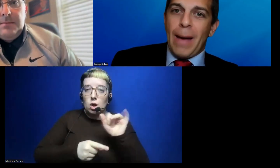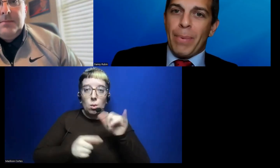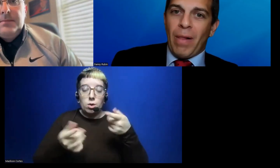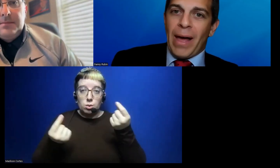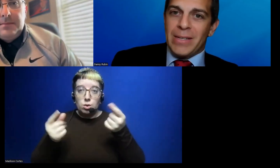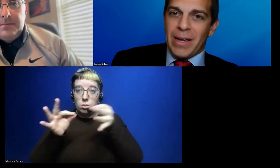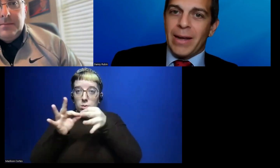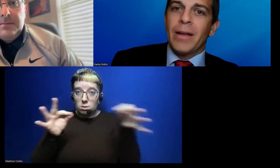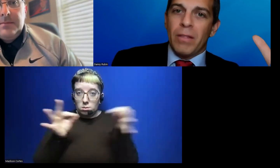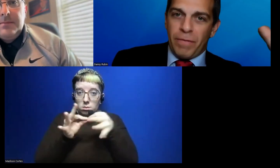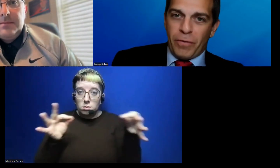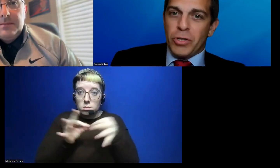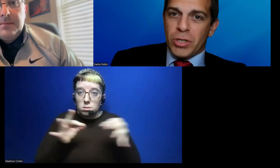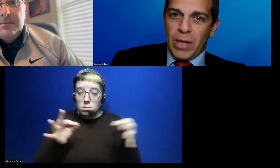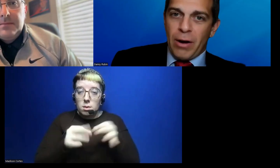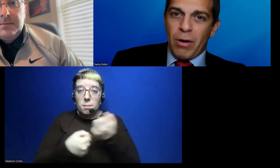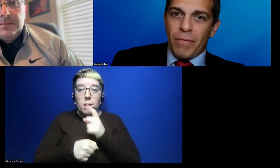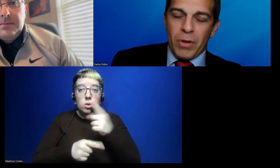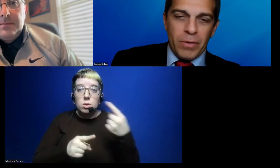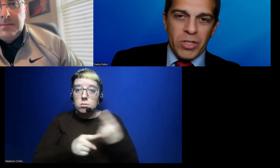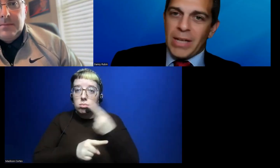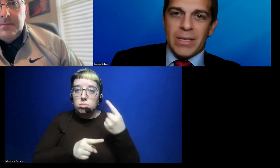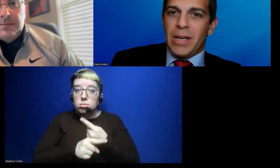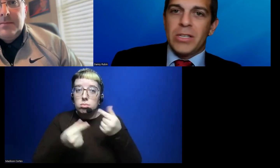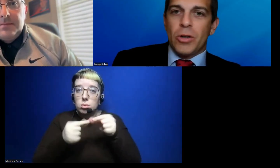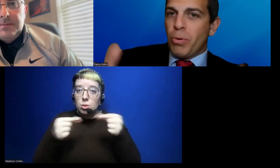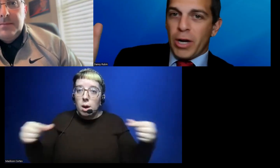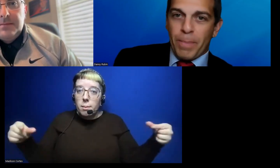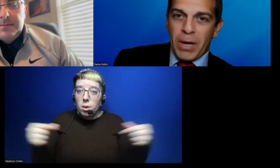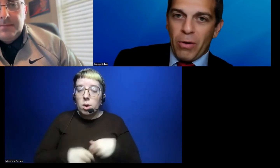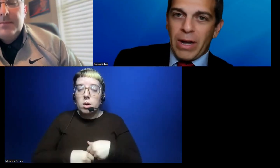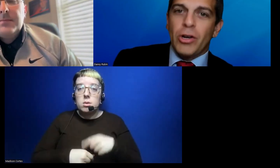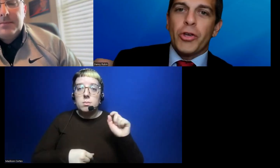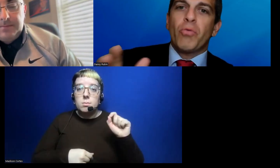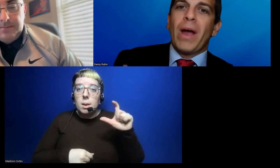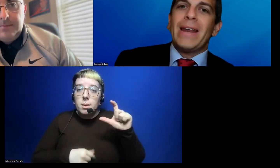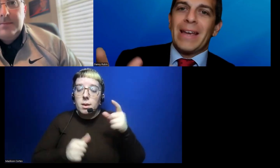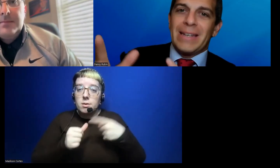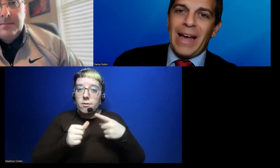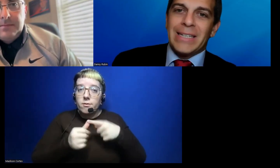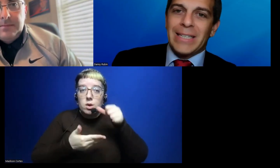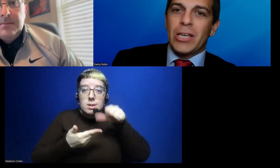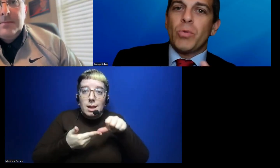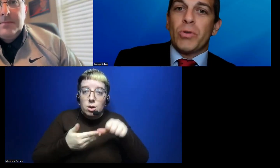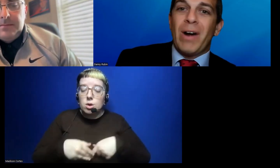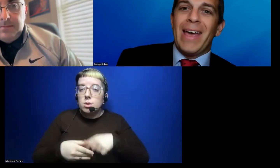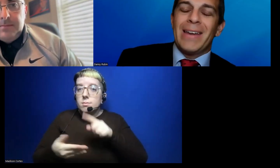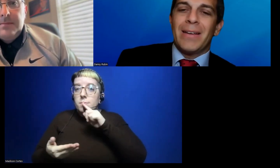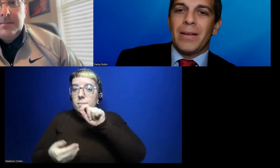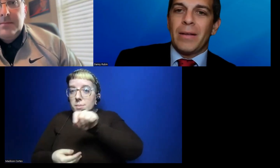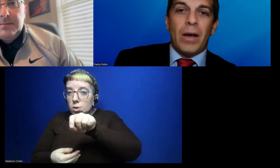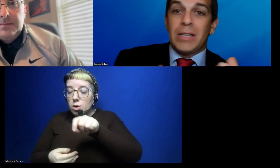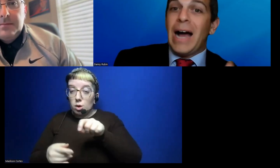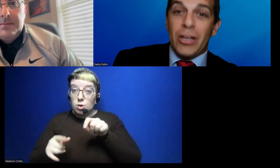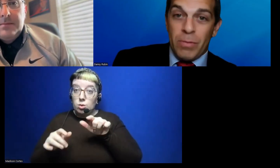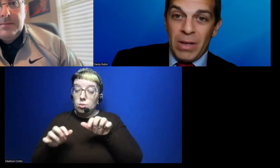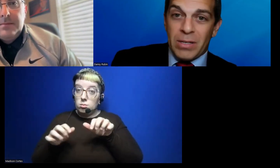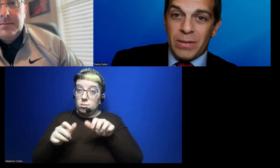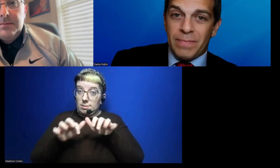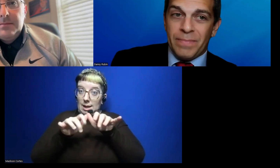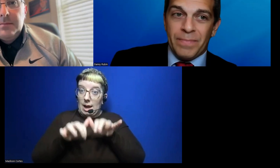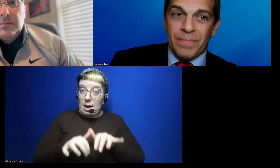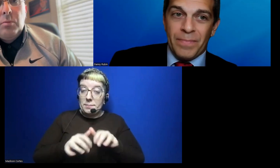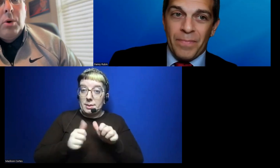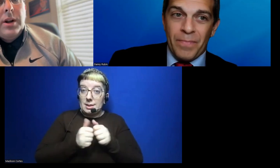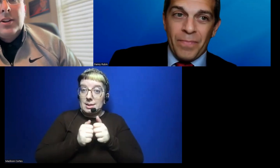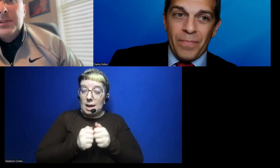where you're capitalizing the first letter of the sentence, you're putting a period? Are you writing a text like you would write a